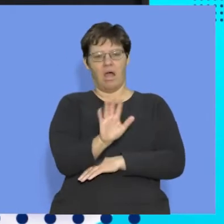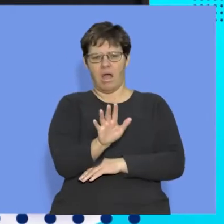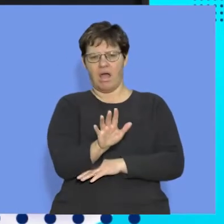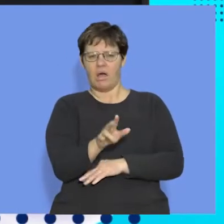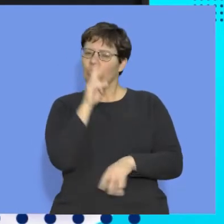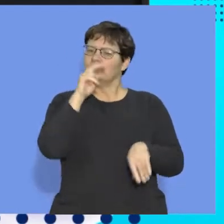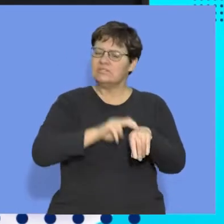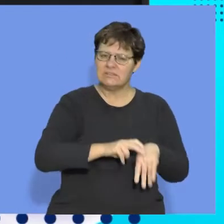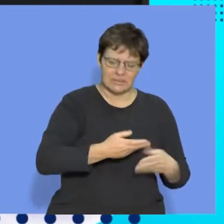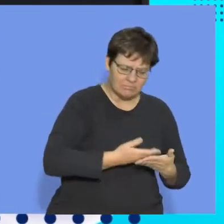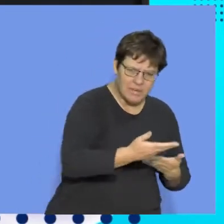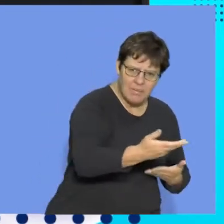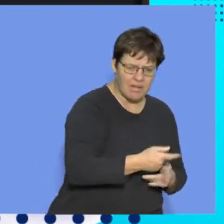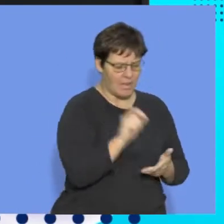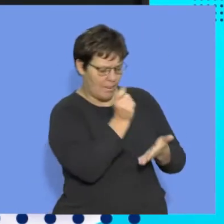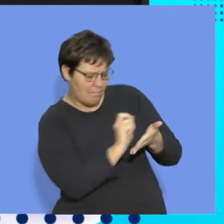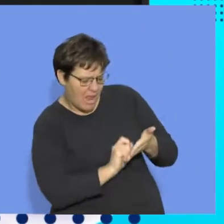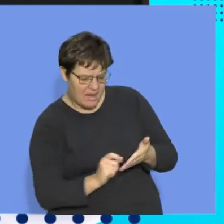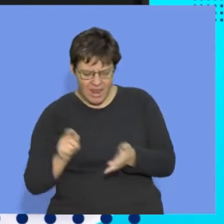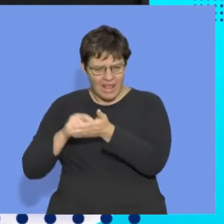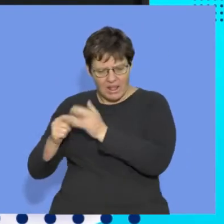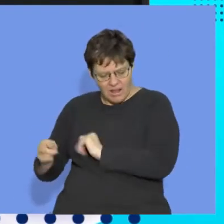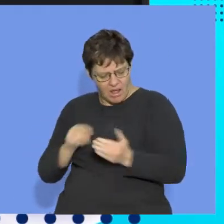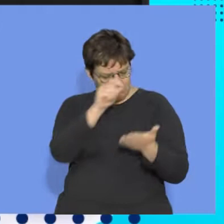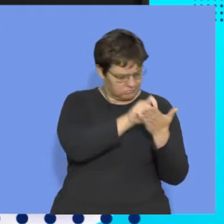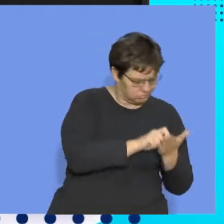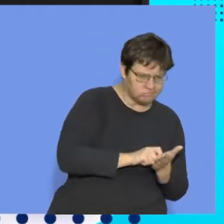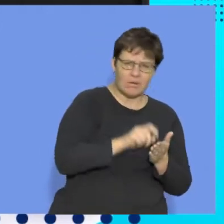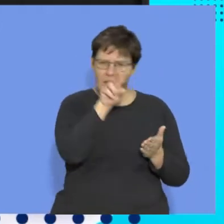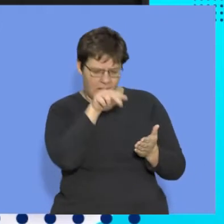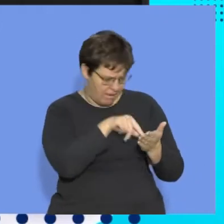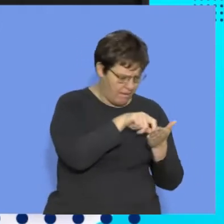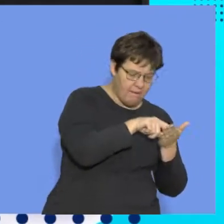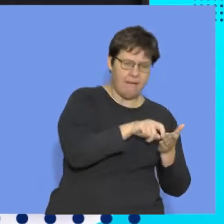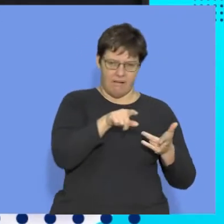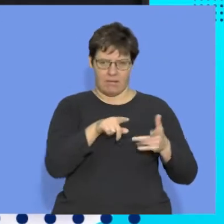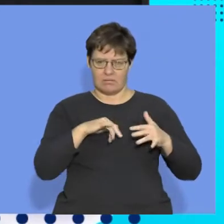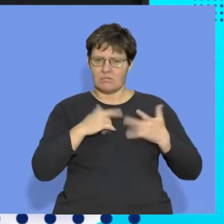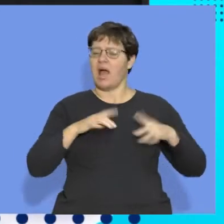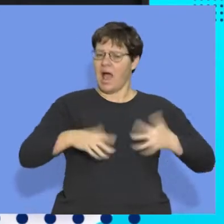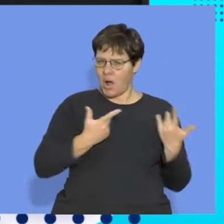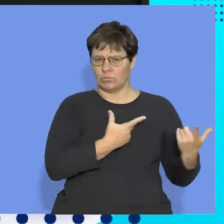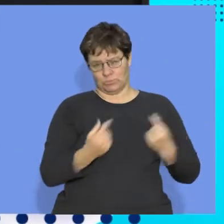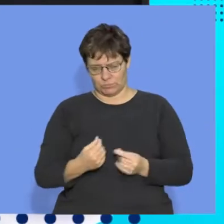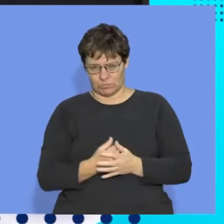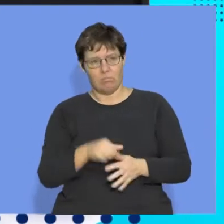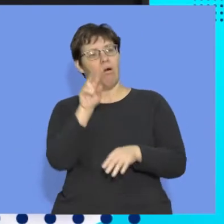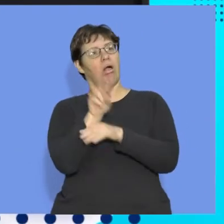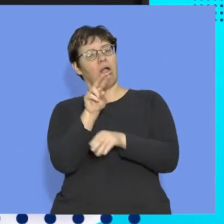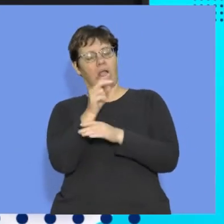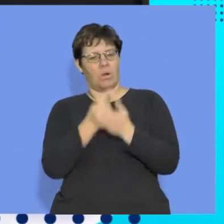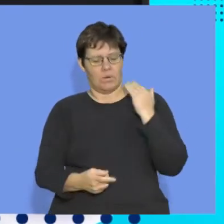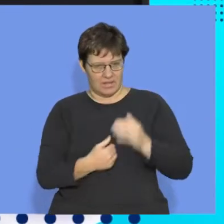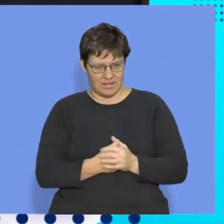paper, you need your calculator, where you'll scribble some of mathematics. That's the only way we study mathematics, not by observing.